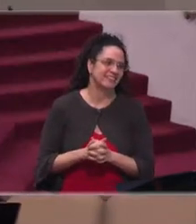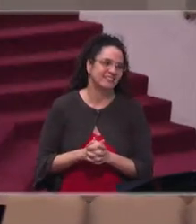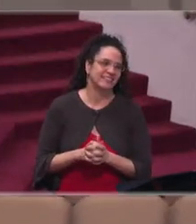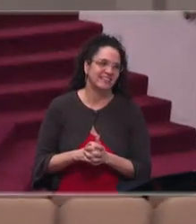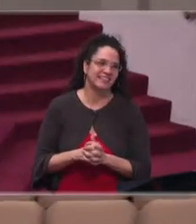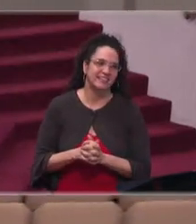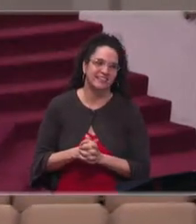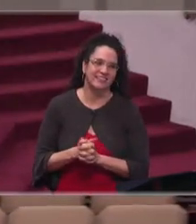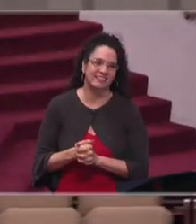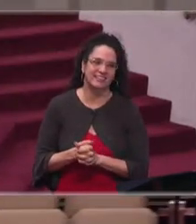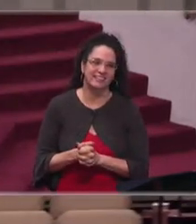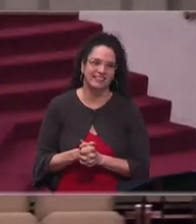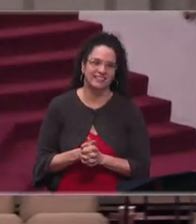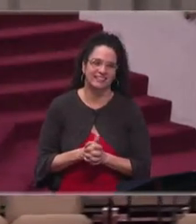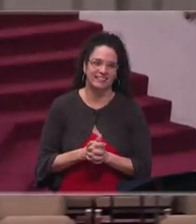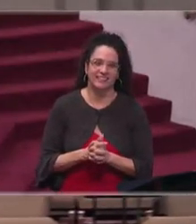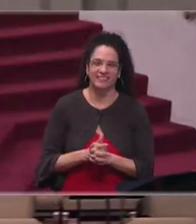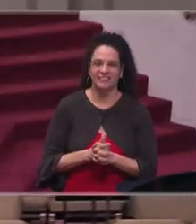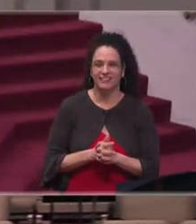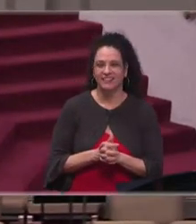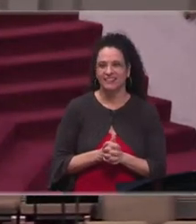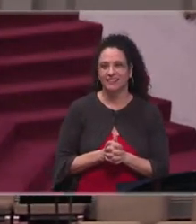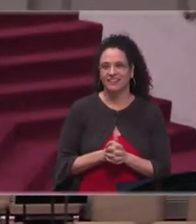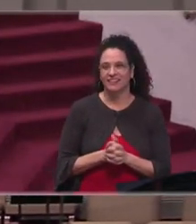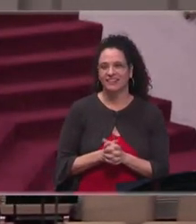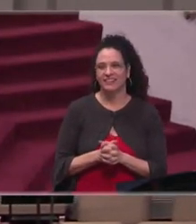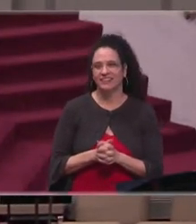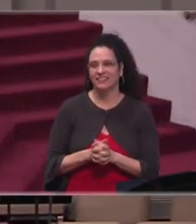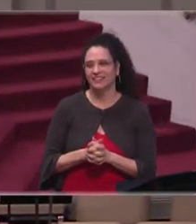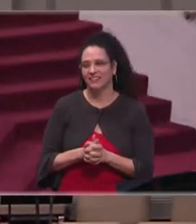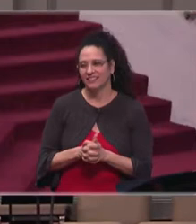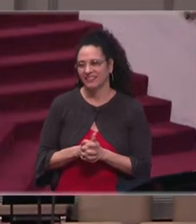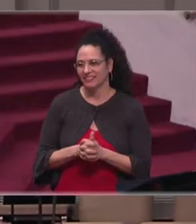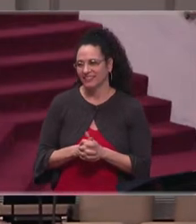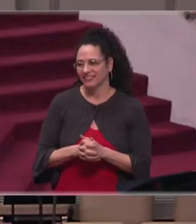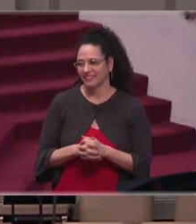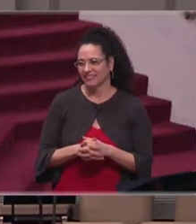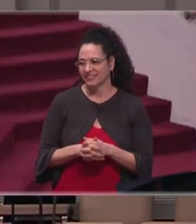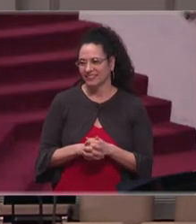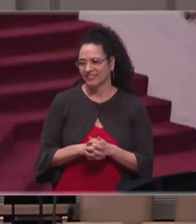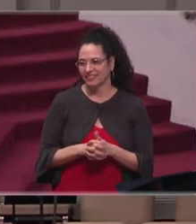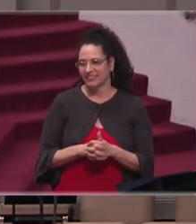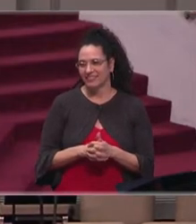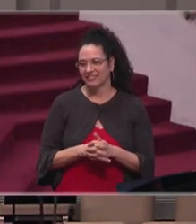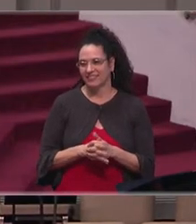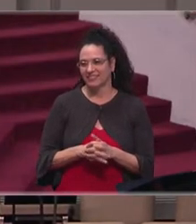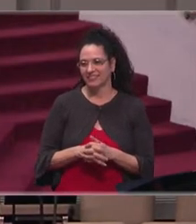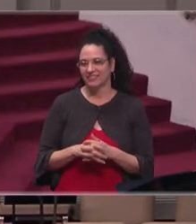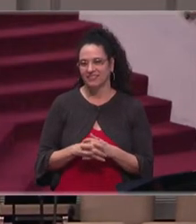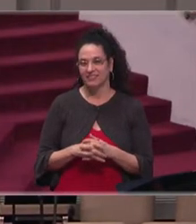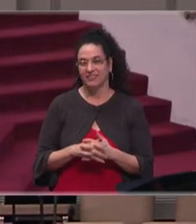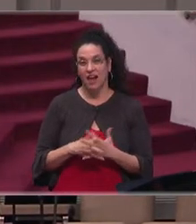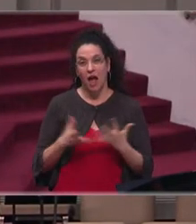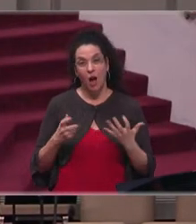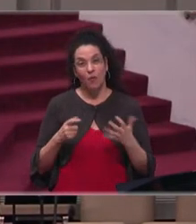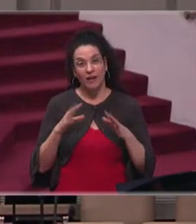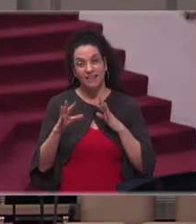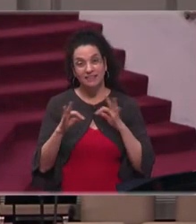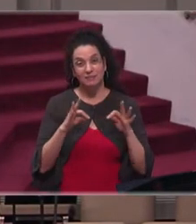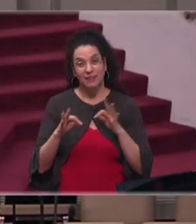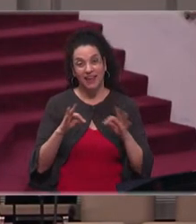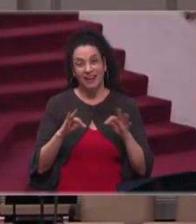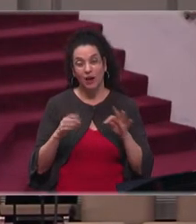But let me say this. Let me say this to you. What I'm really trying to do these first